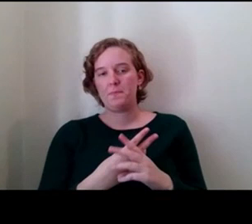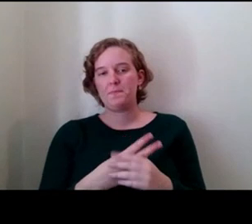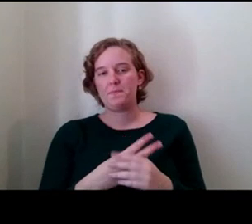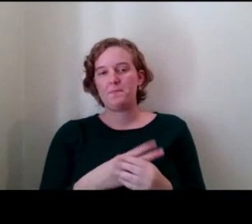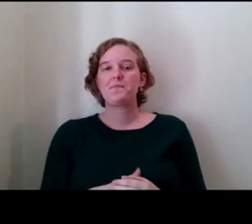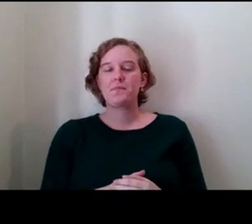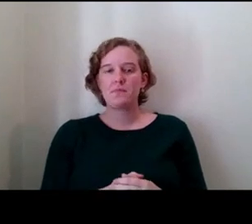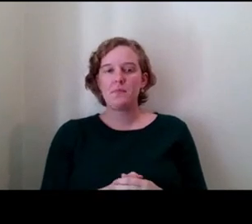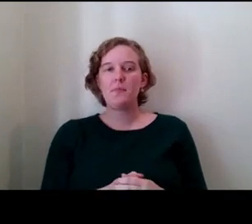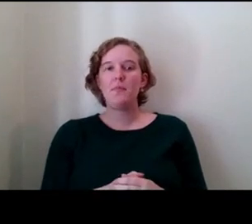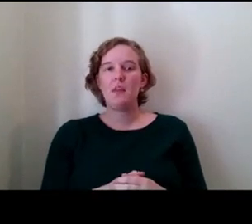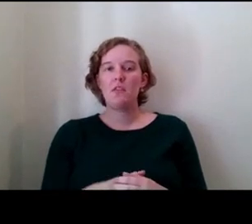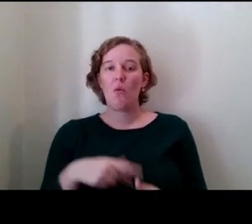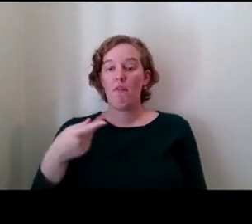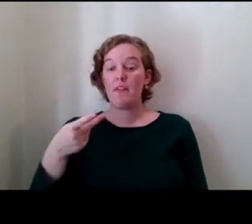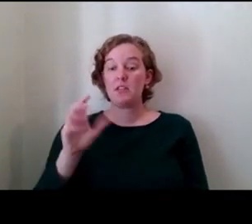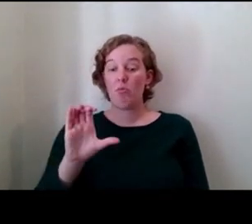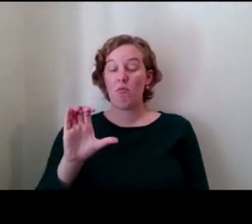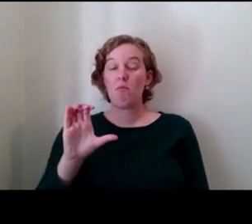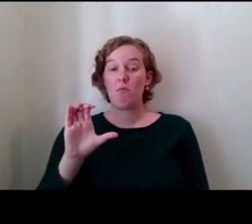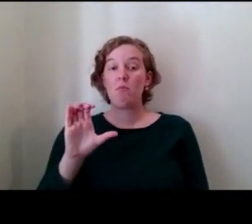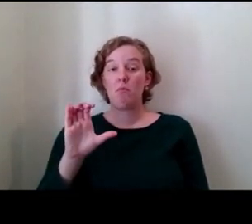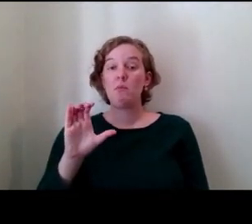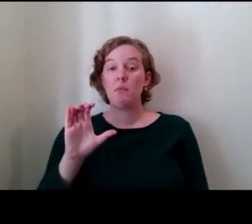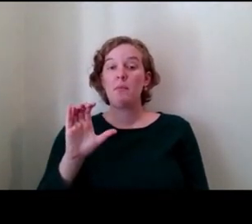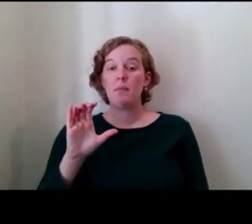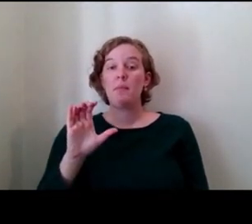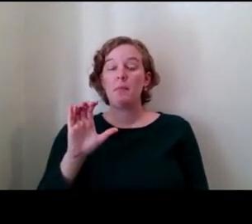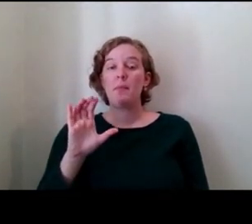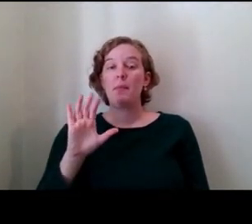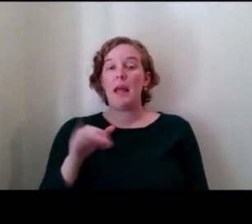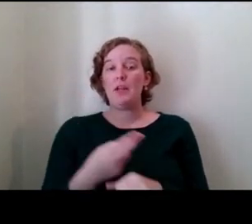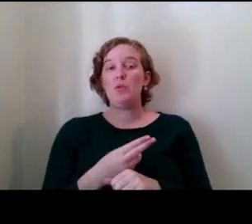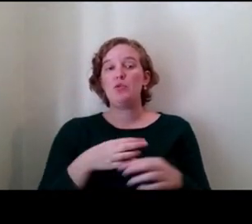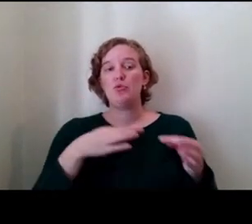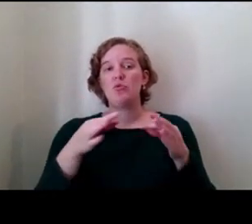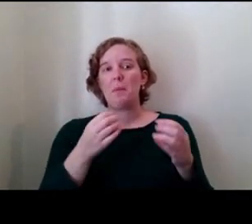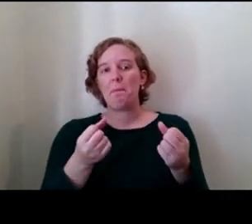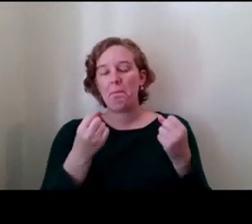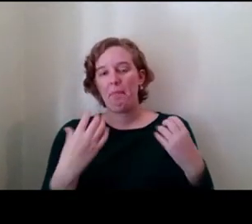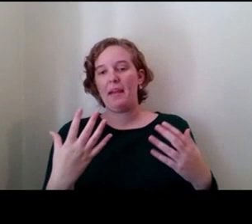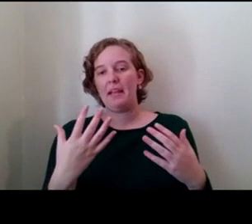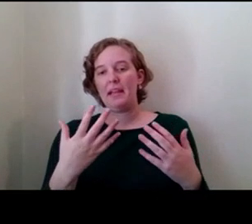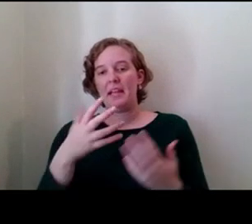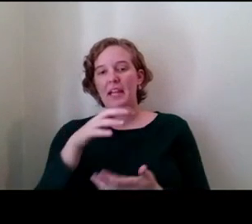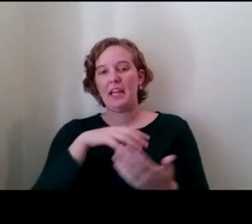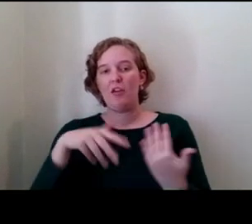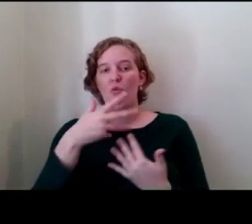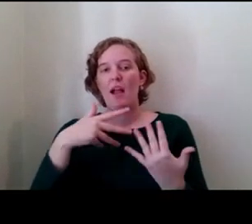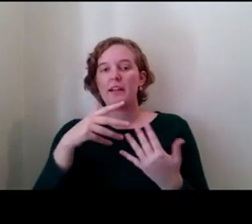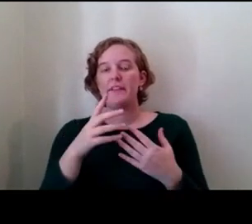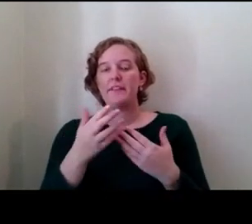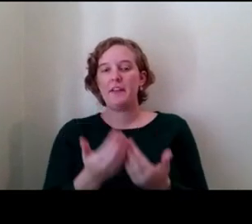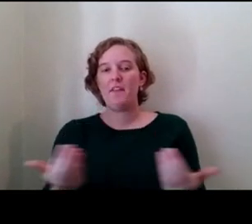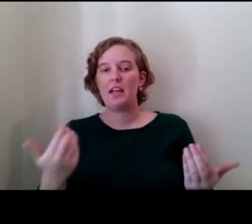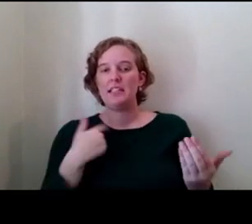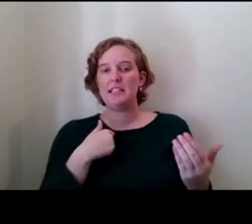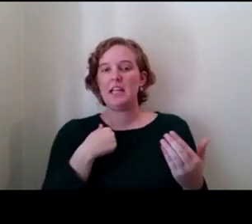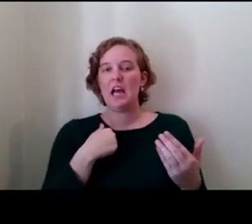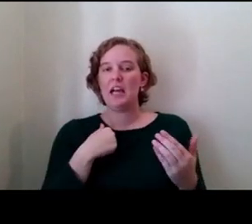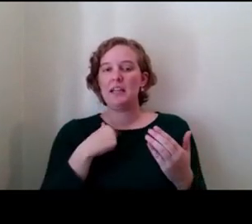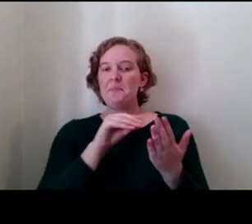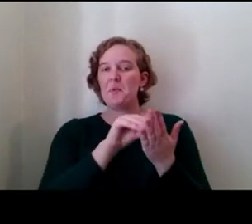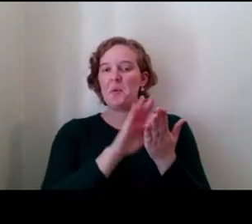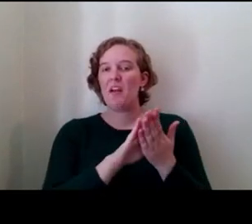So physical computing, of course, is therefore used to describe many of those interactive devices I put in the